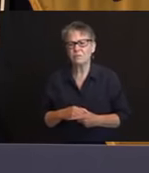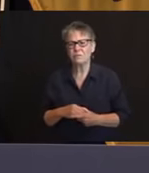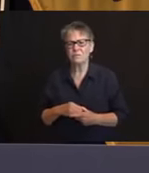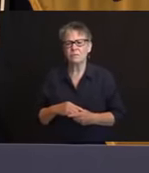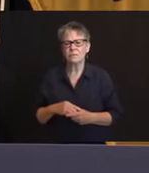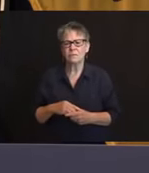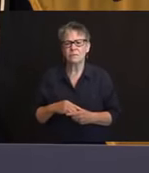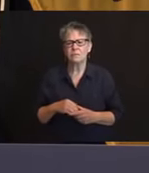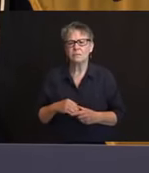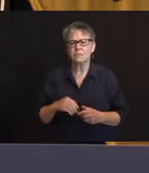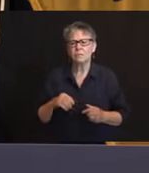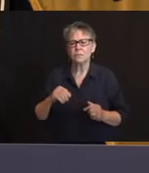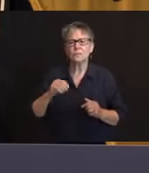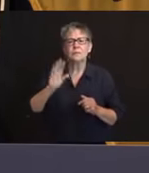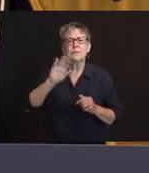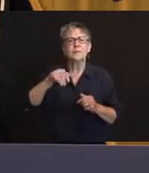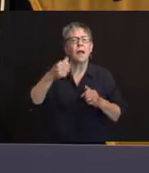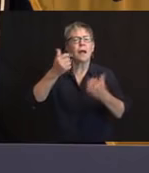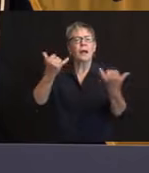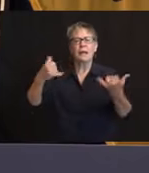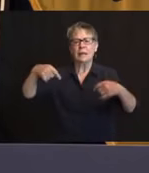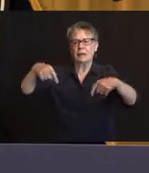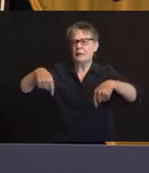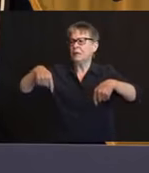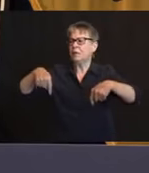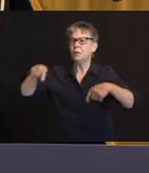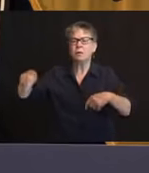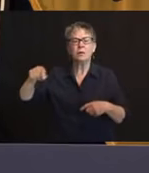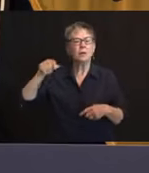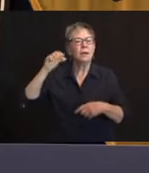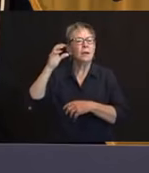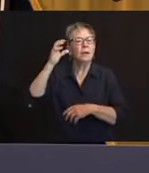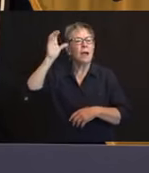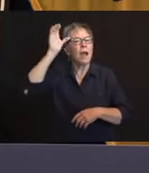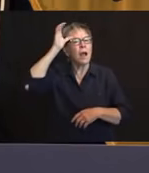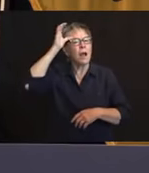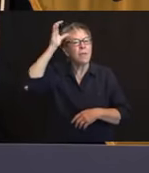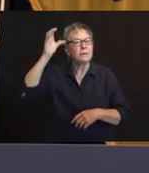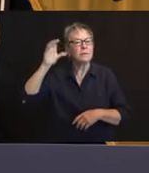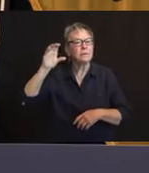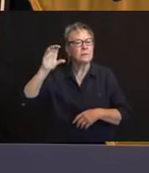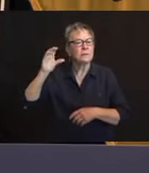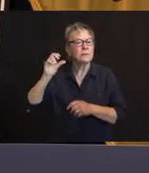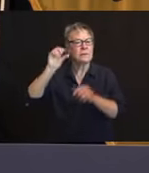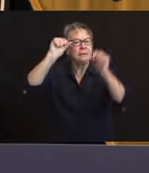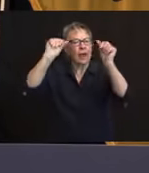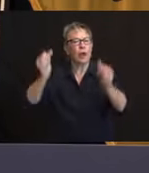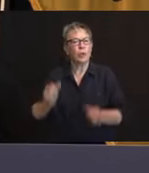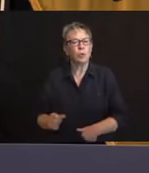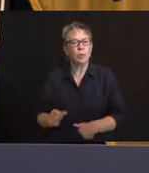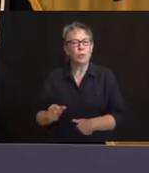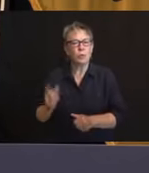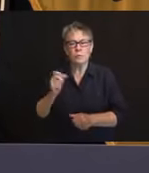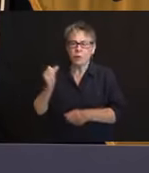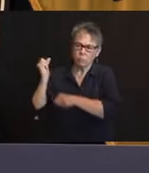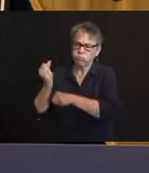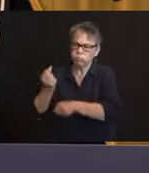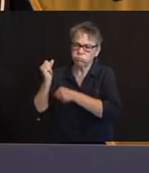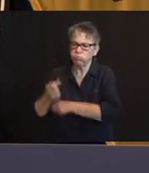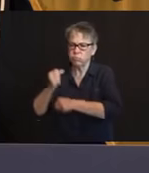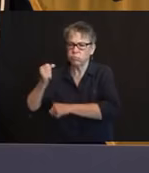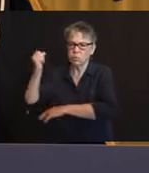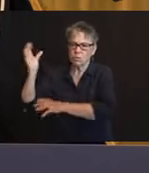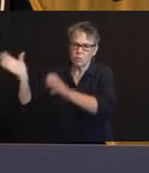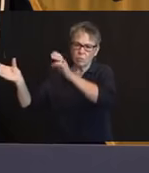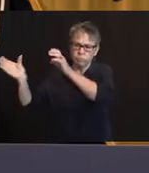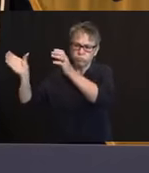necessarily in answering it, but yeah, I'm less focused on that, frankly, right now than I am on what we need to do in the here and now,